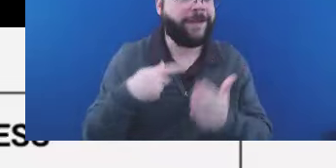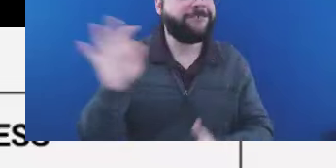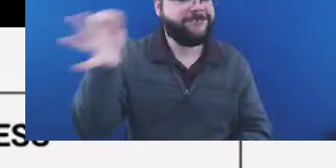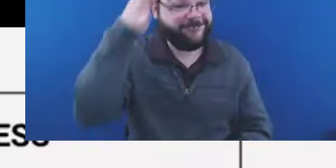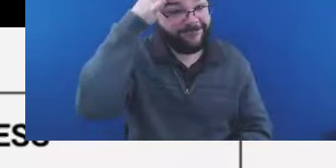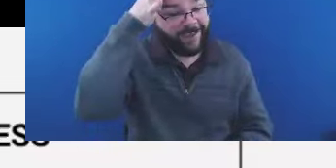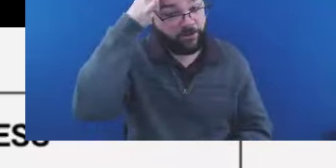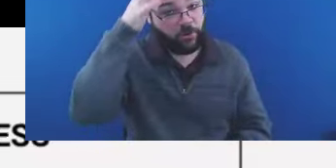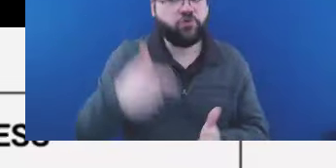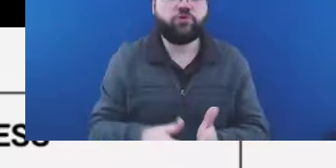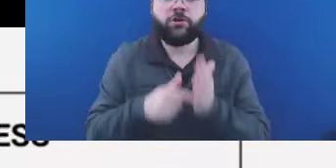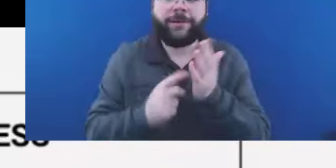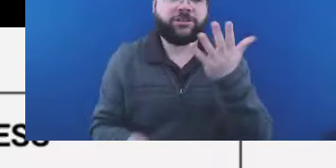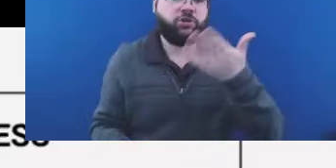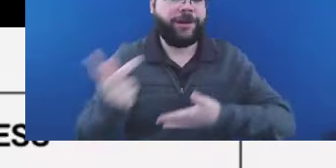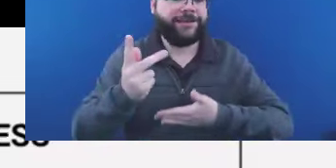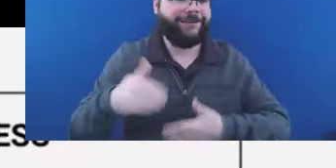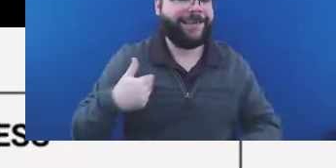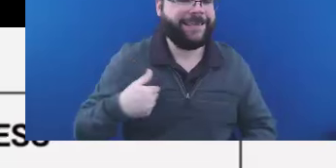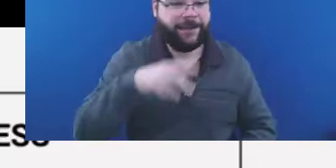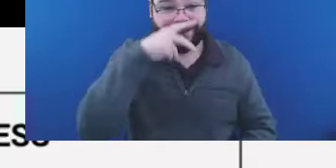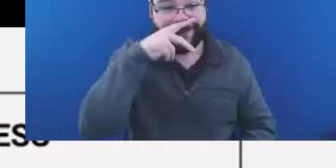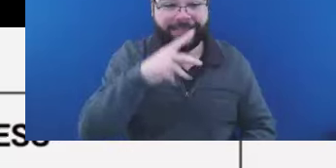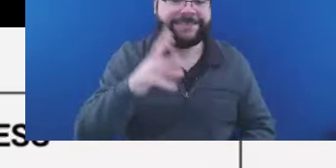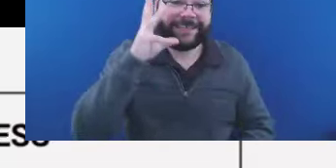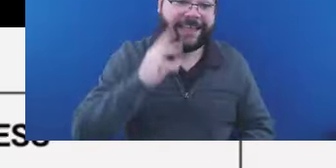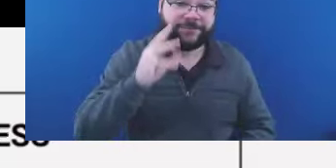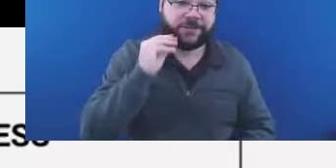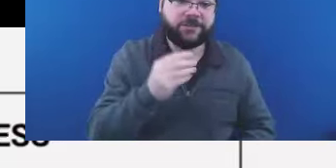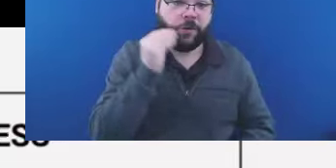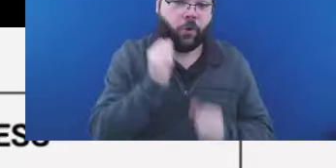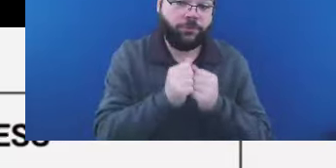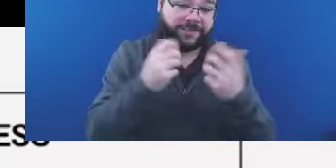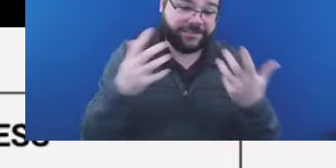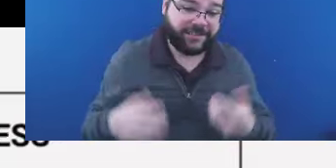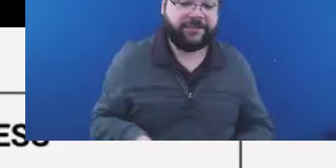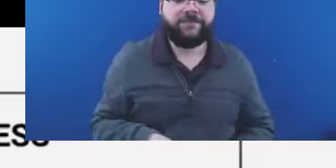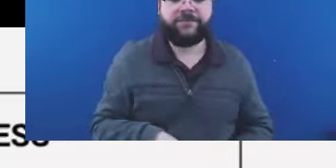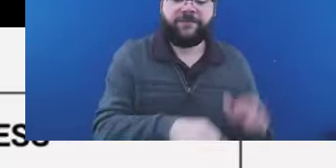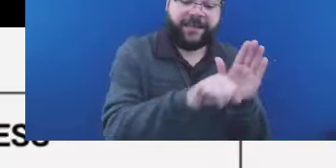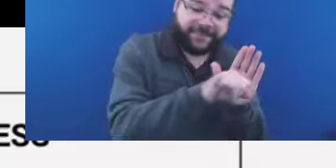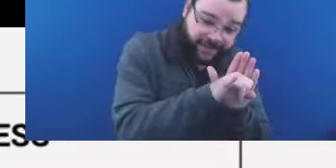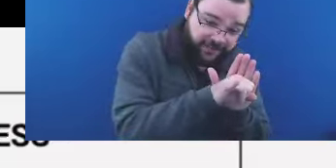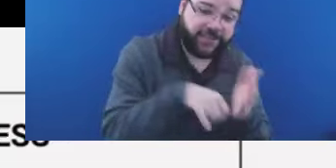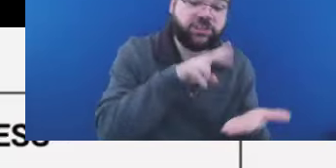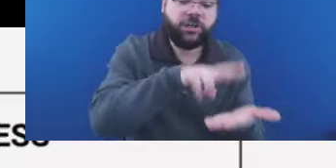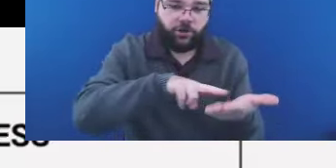to prioritize young children experiencing homelessness, both in terms of identification and in terms of